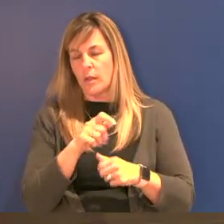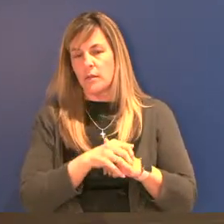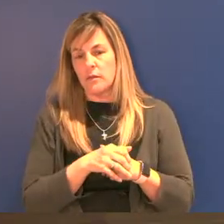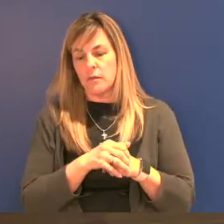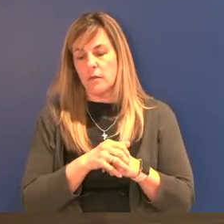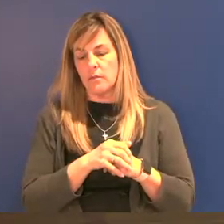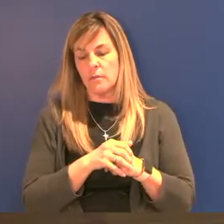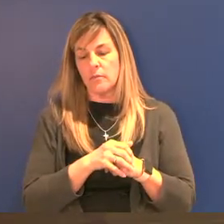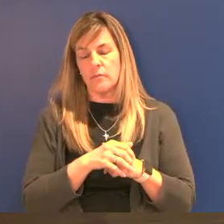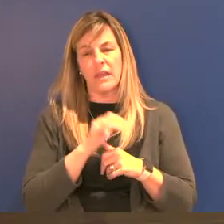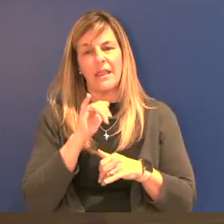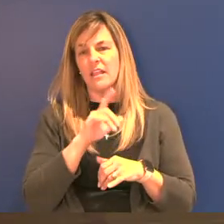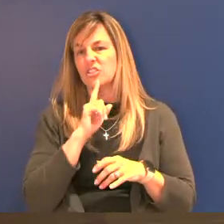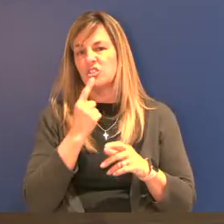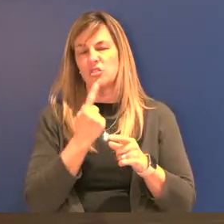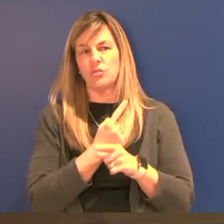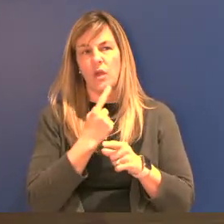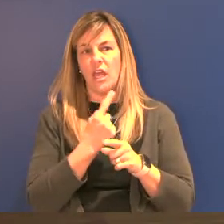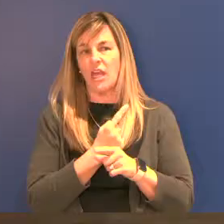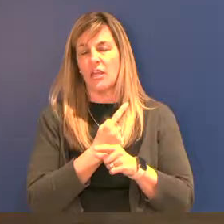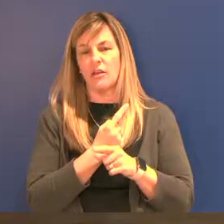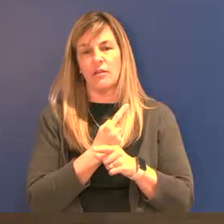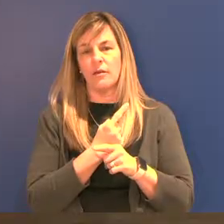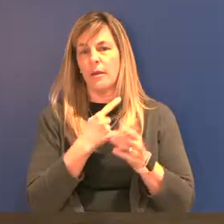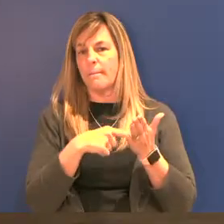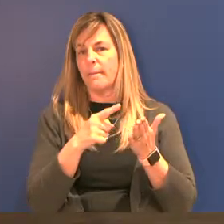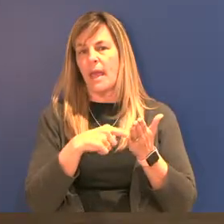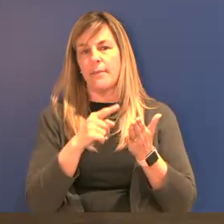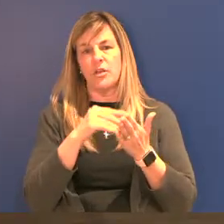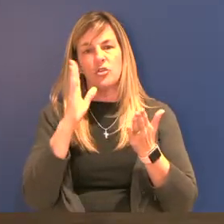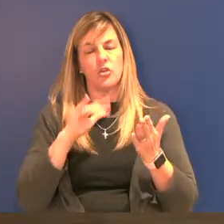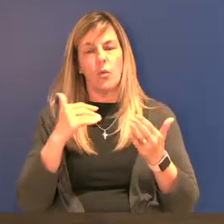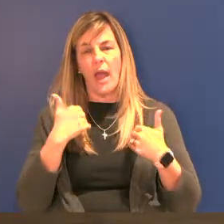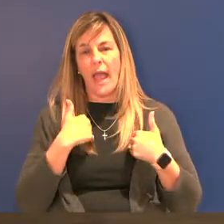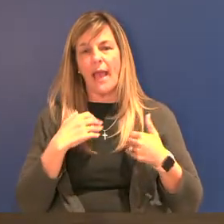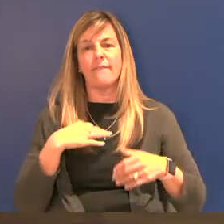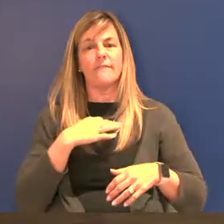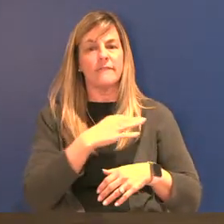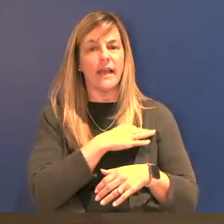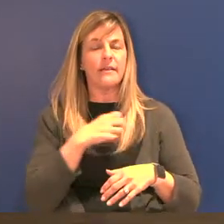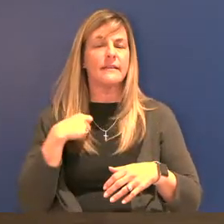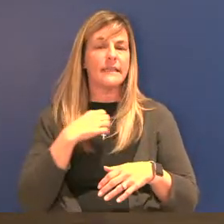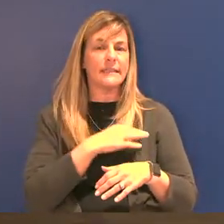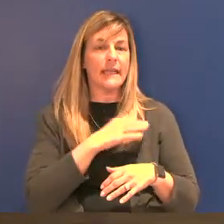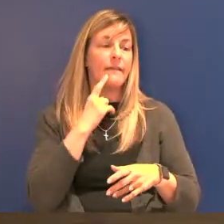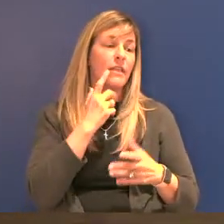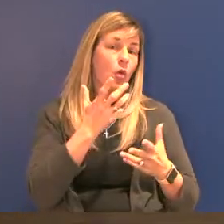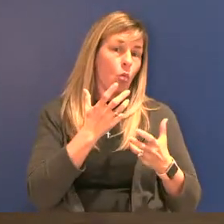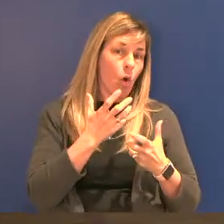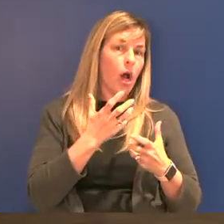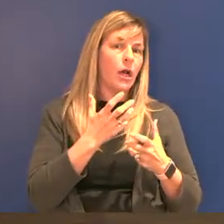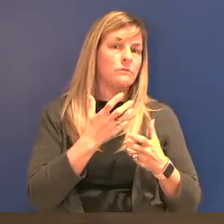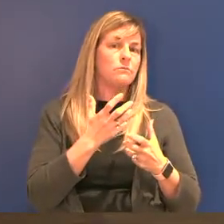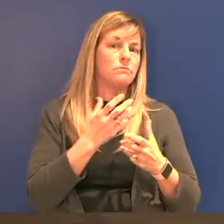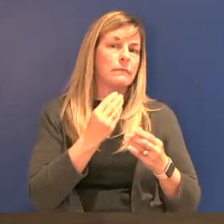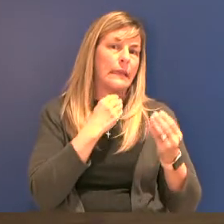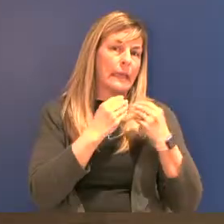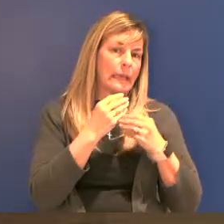the regular payment that students would have and faculty and staff if they choose to eat the lunches. And so